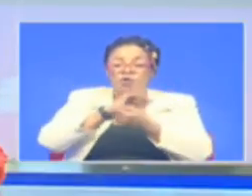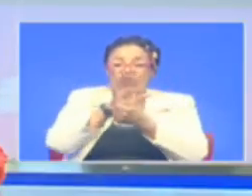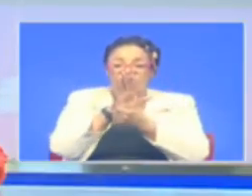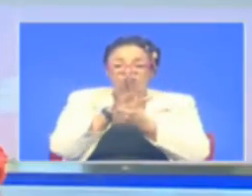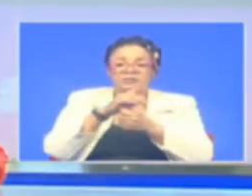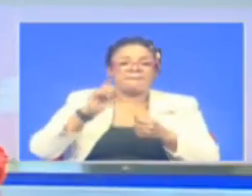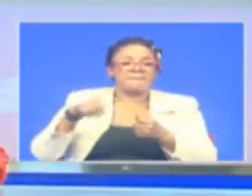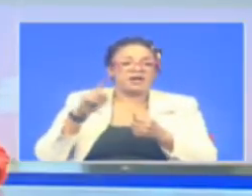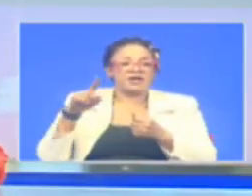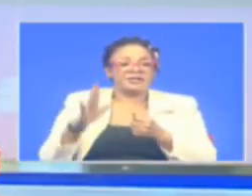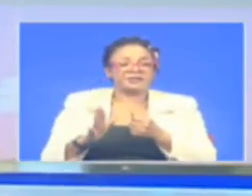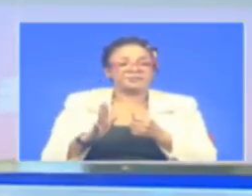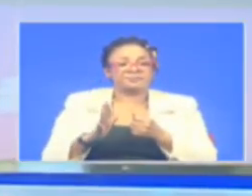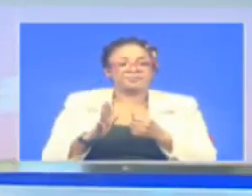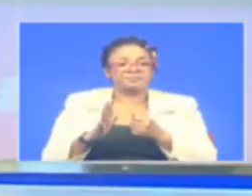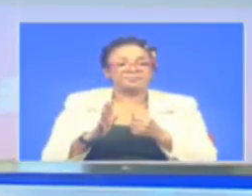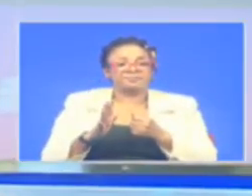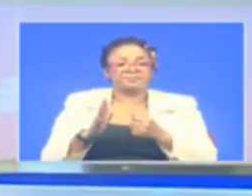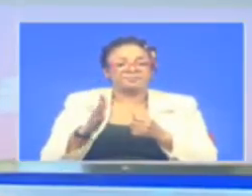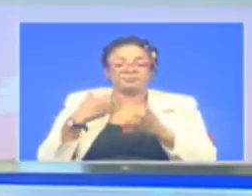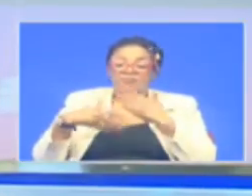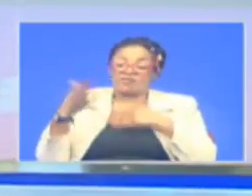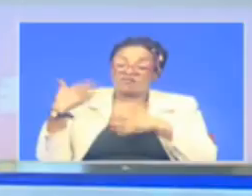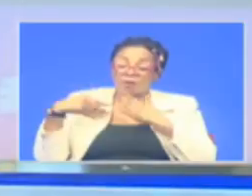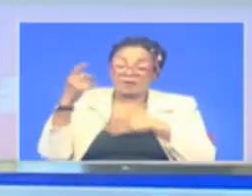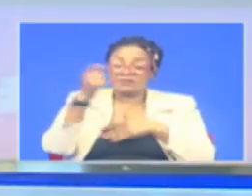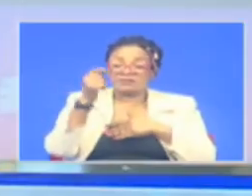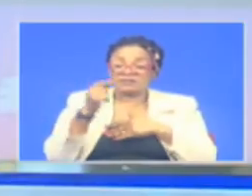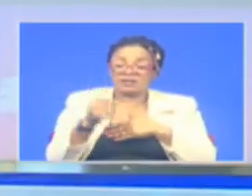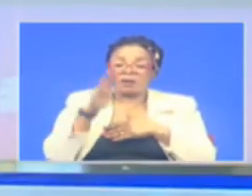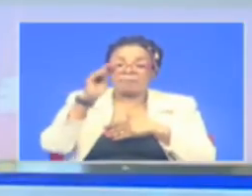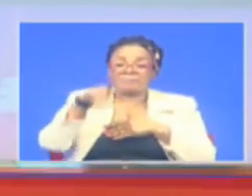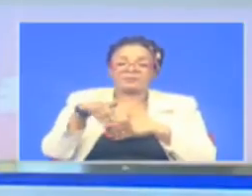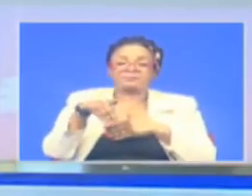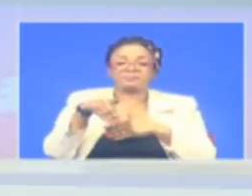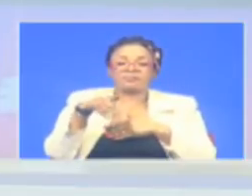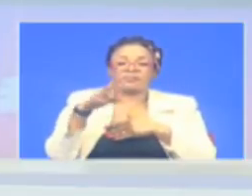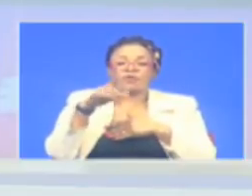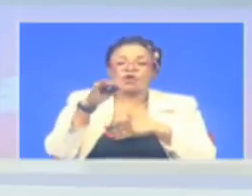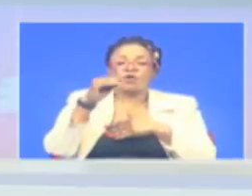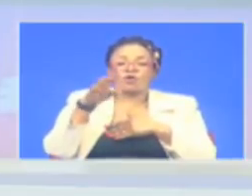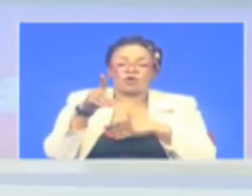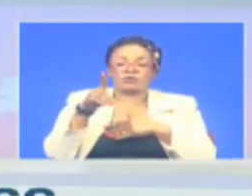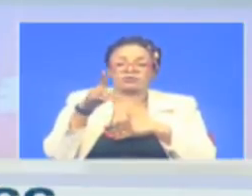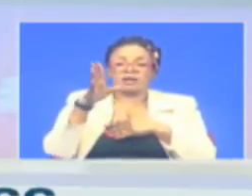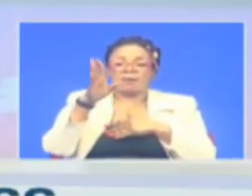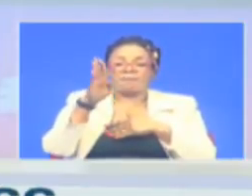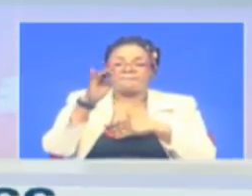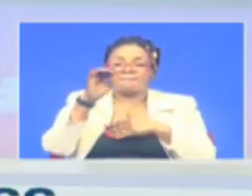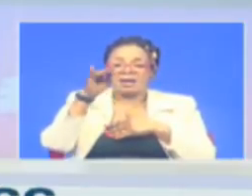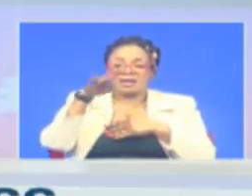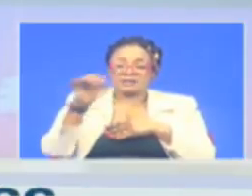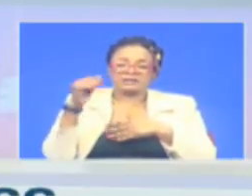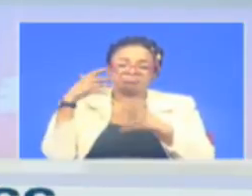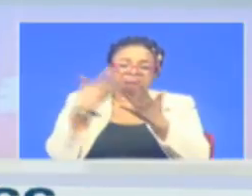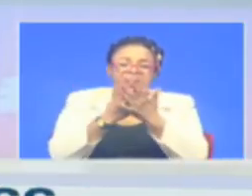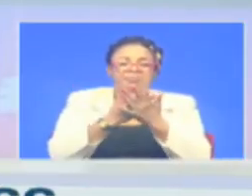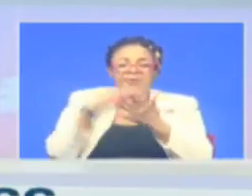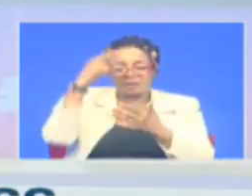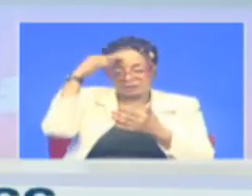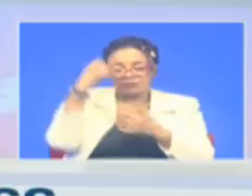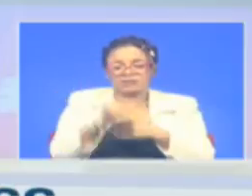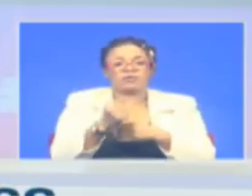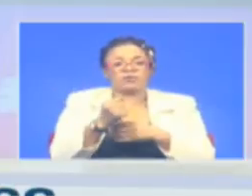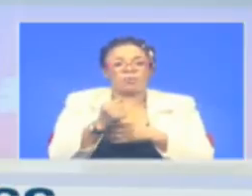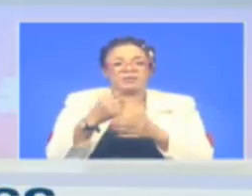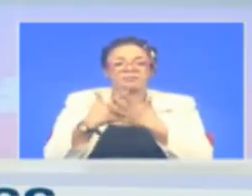Millionaires. Now, former Tanzanian MP God Bless Lema, who was arrested in Kajiado and held in custody for